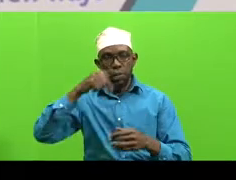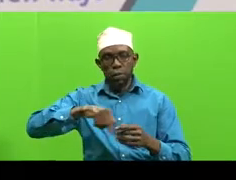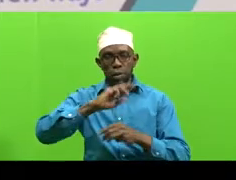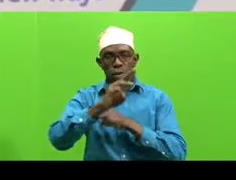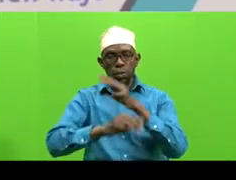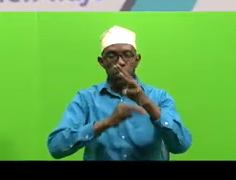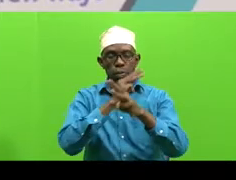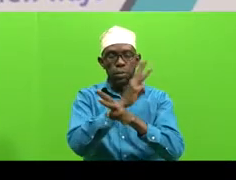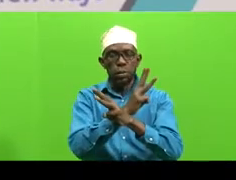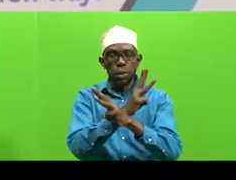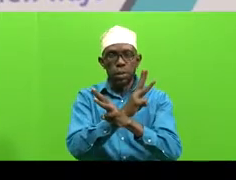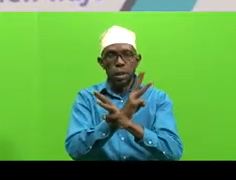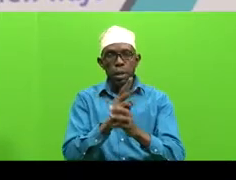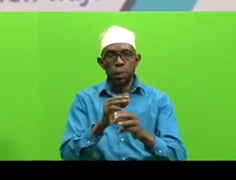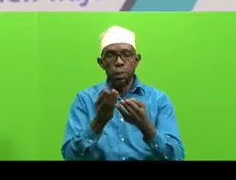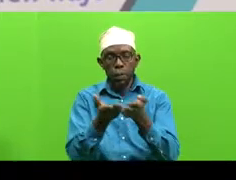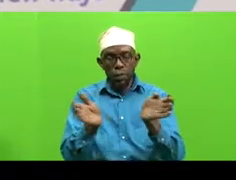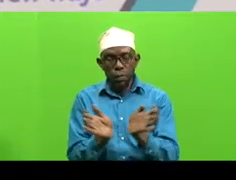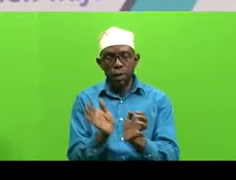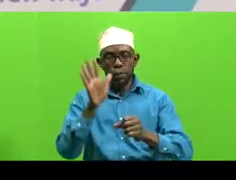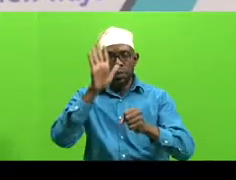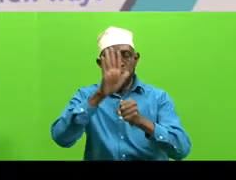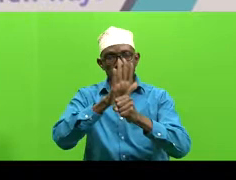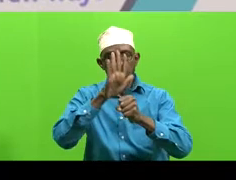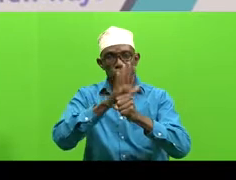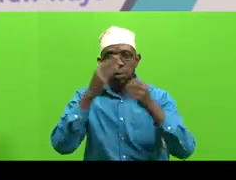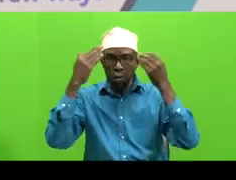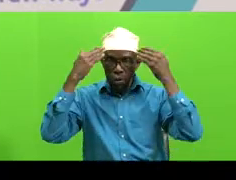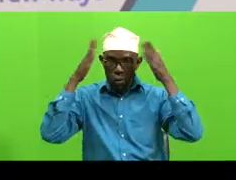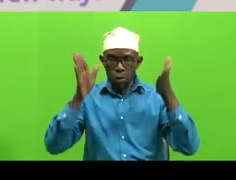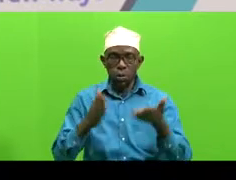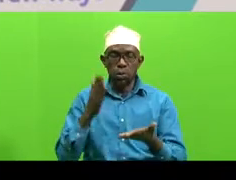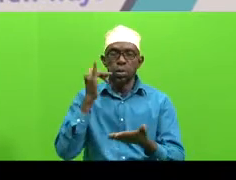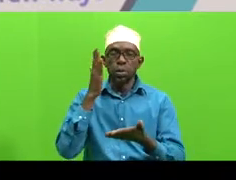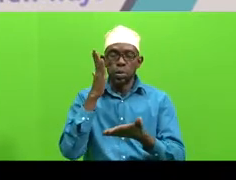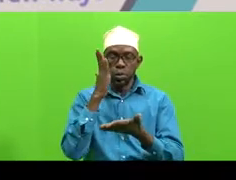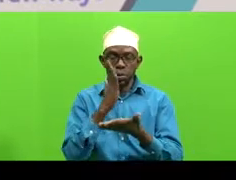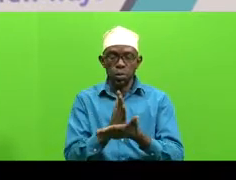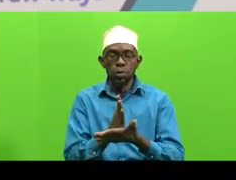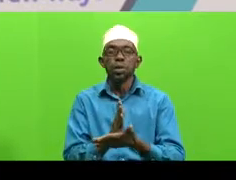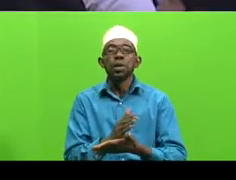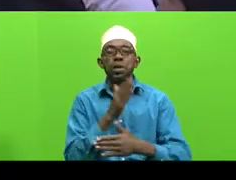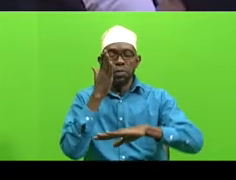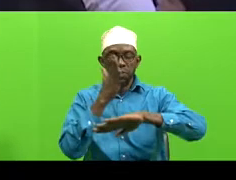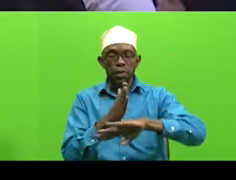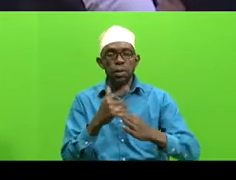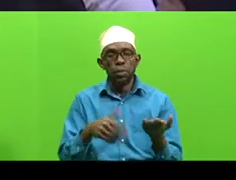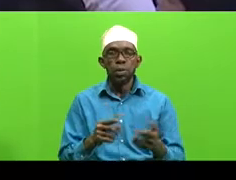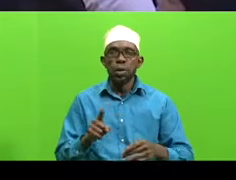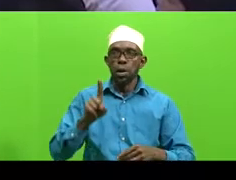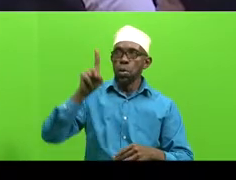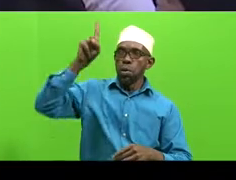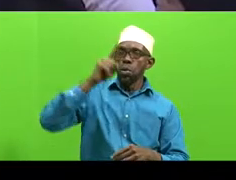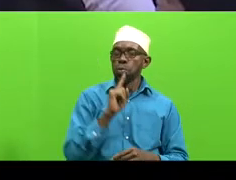the globe. Our plates are so full that we don't know what is ripe and what is not. Allah warns